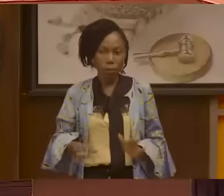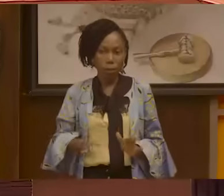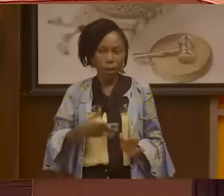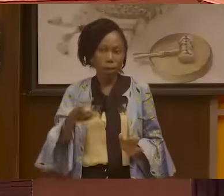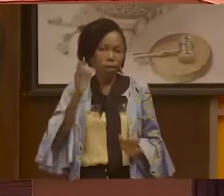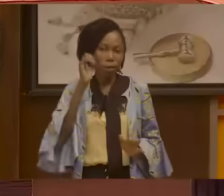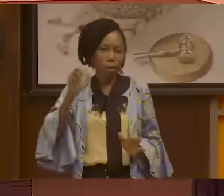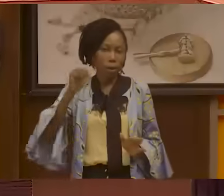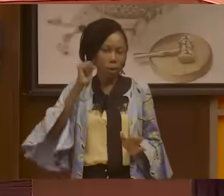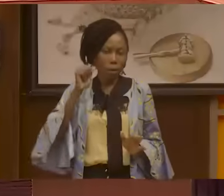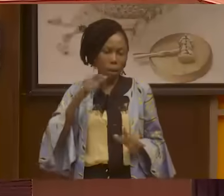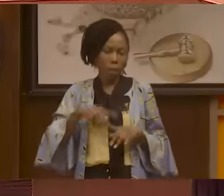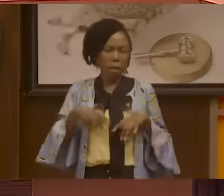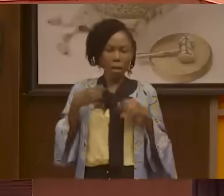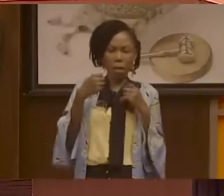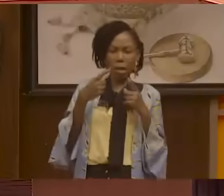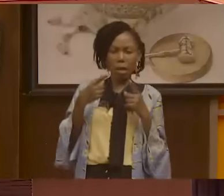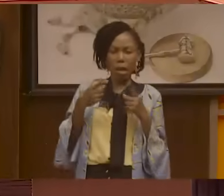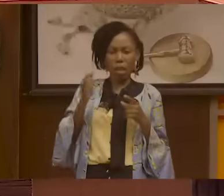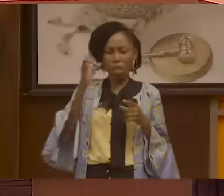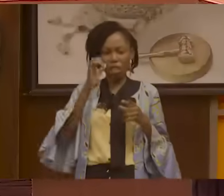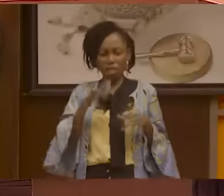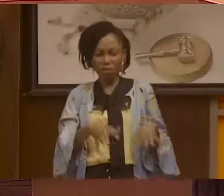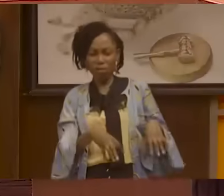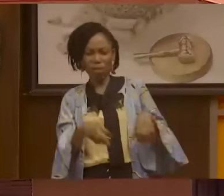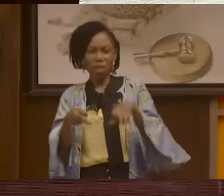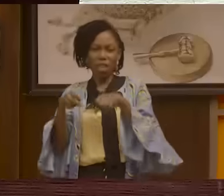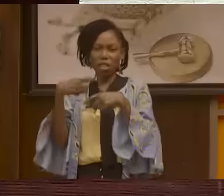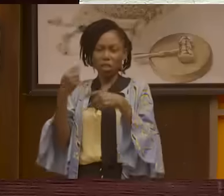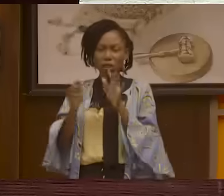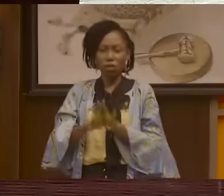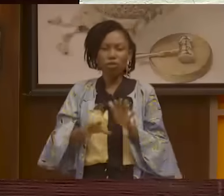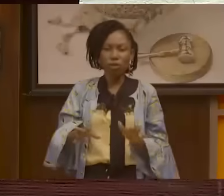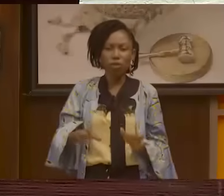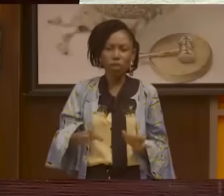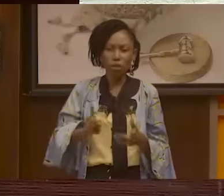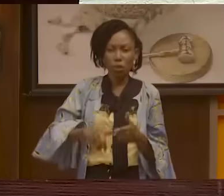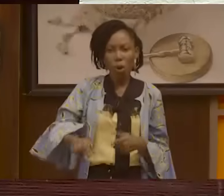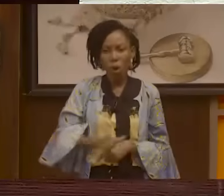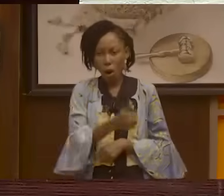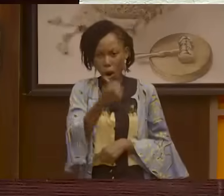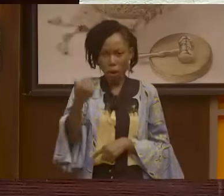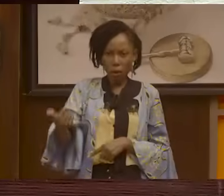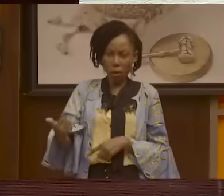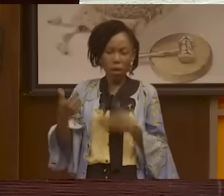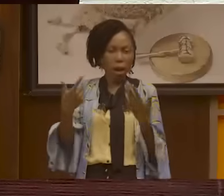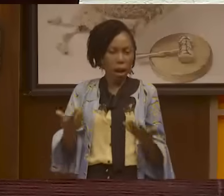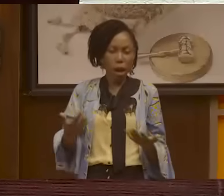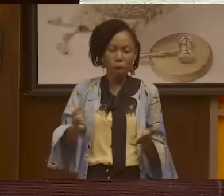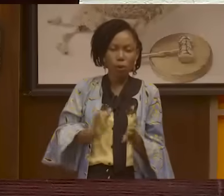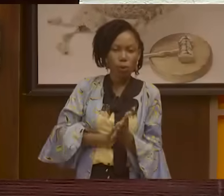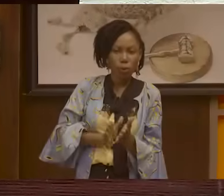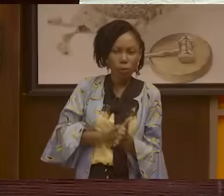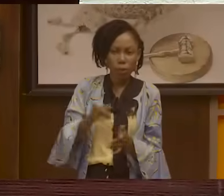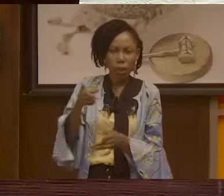But to my surprise, she took the children away from the school. And I was not aware until she called me and was demanding